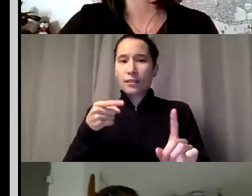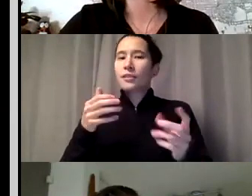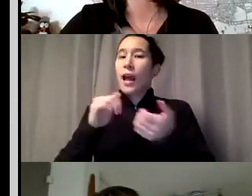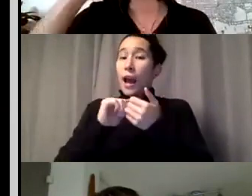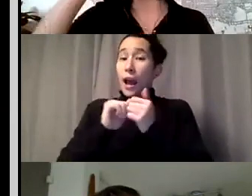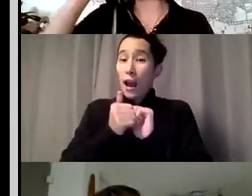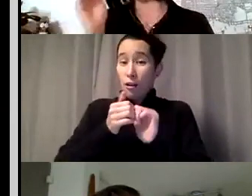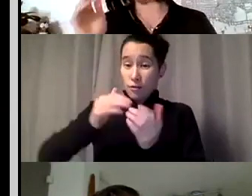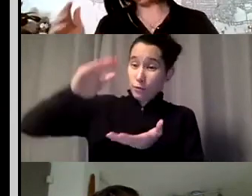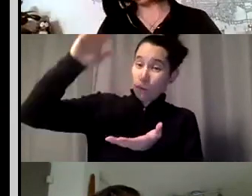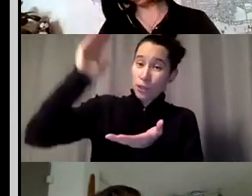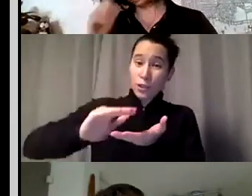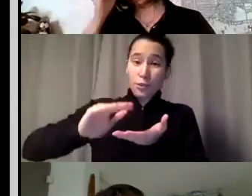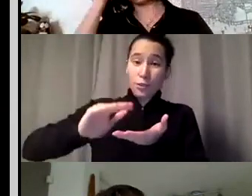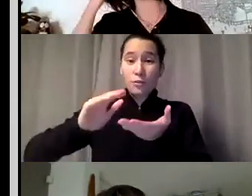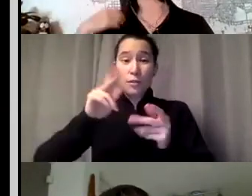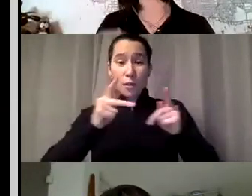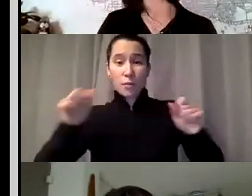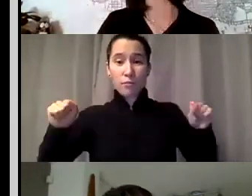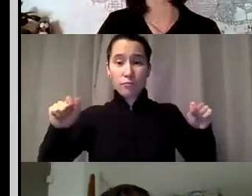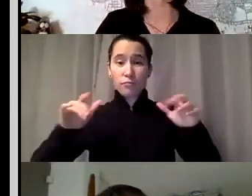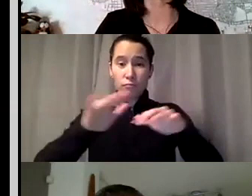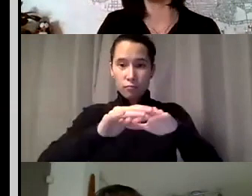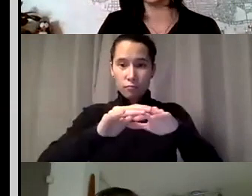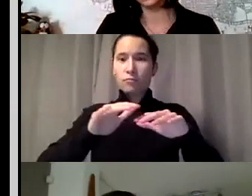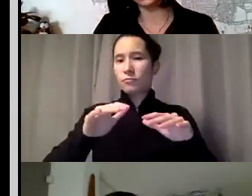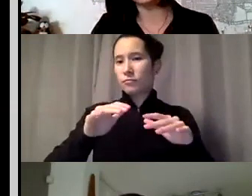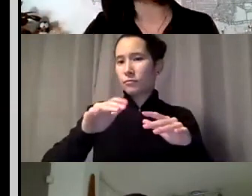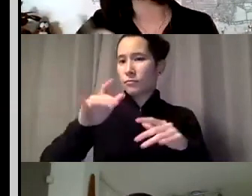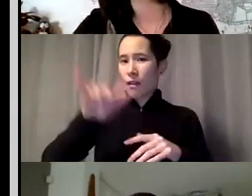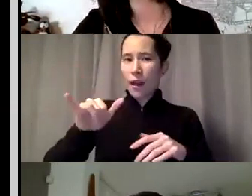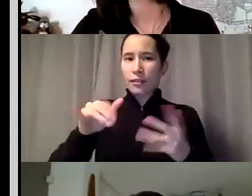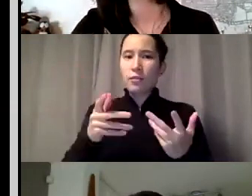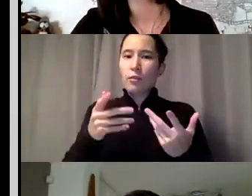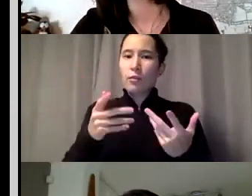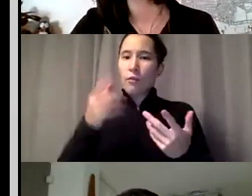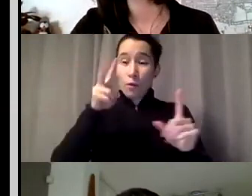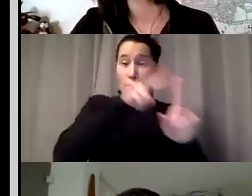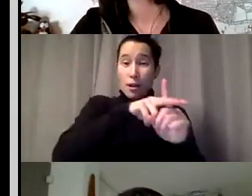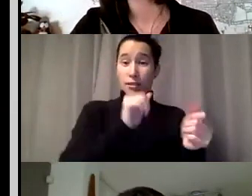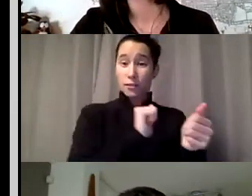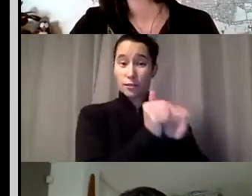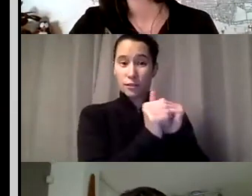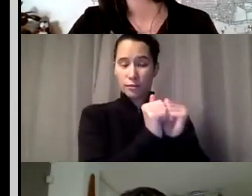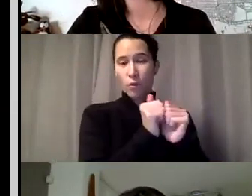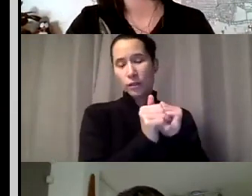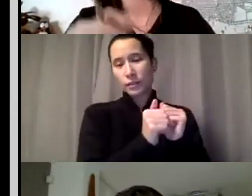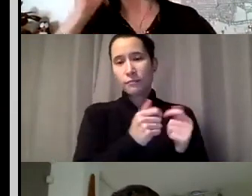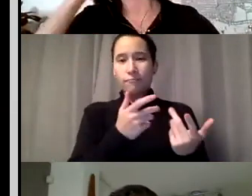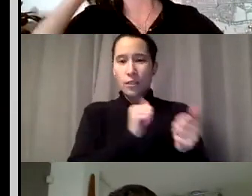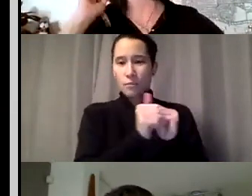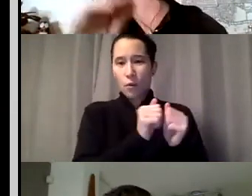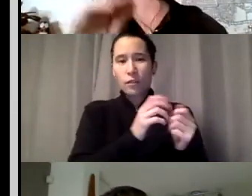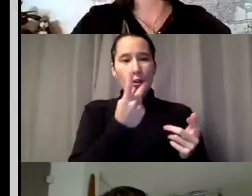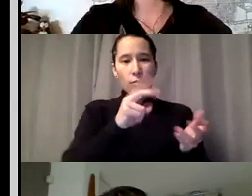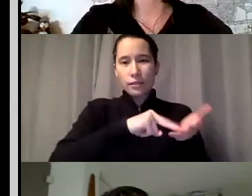gathering with people and thinking about that in a sport context. The other thing that when